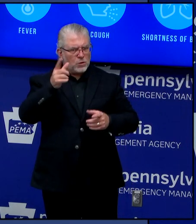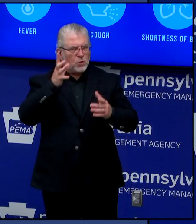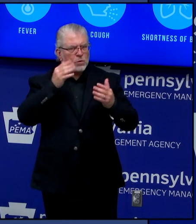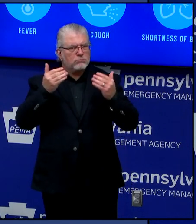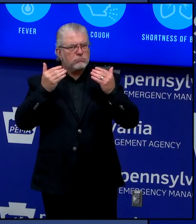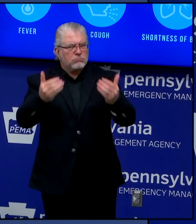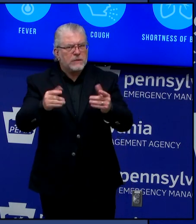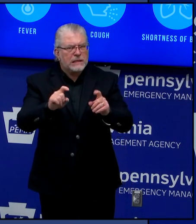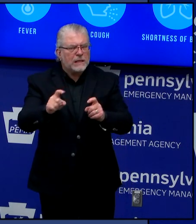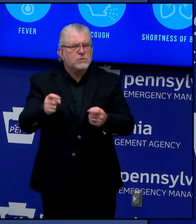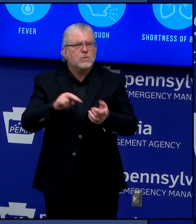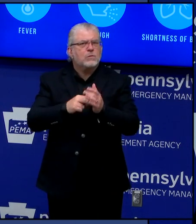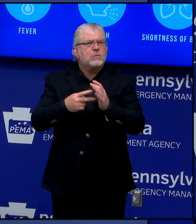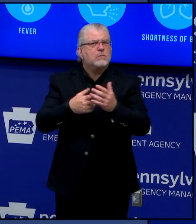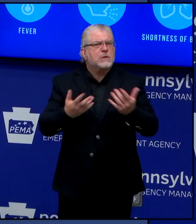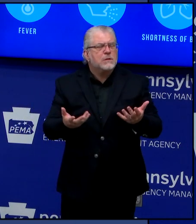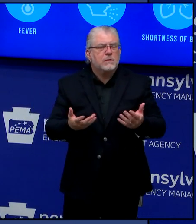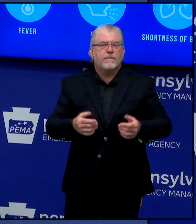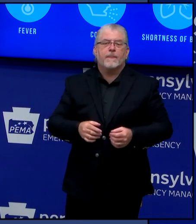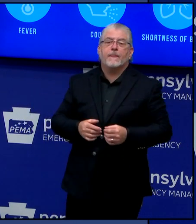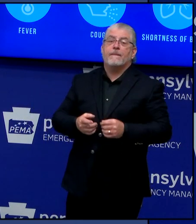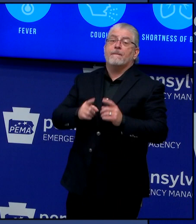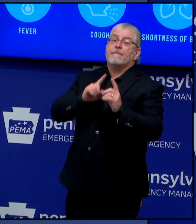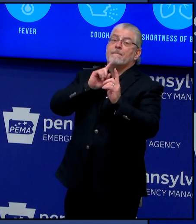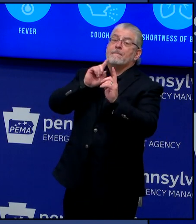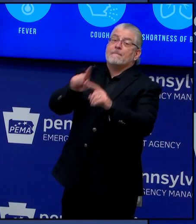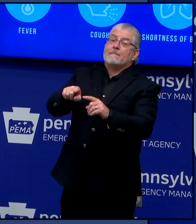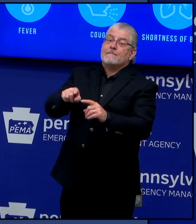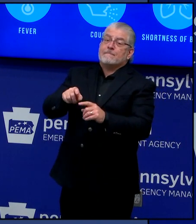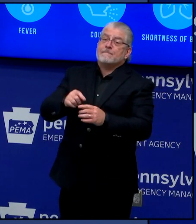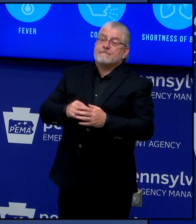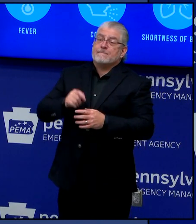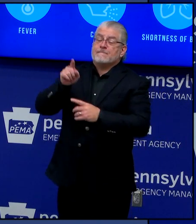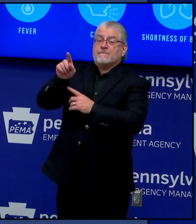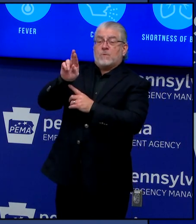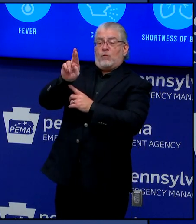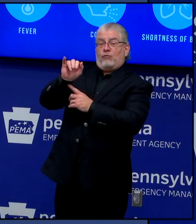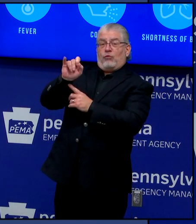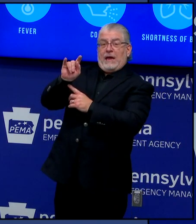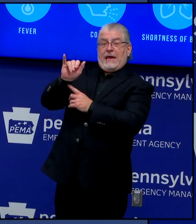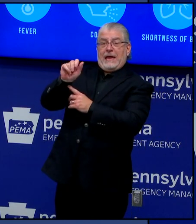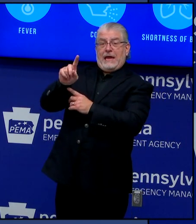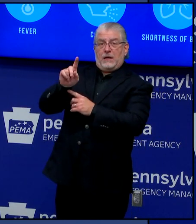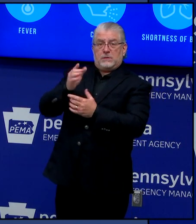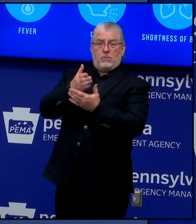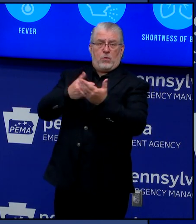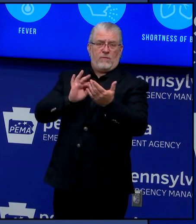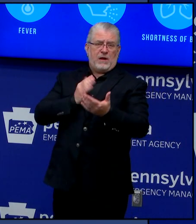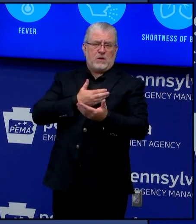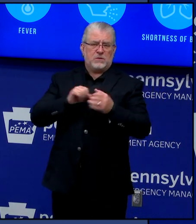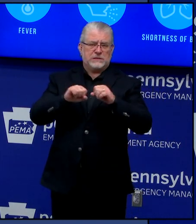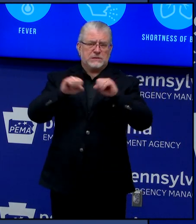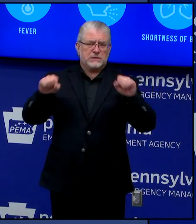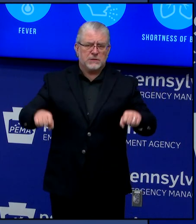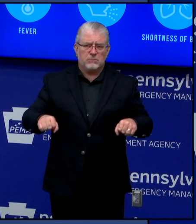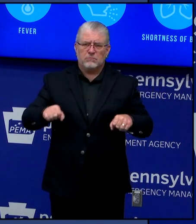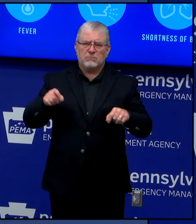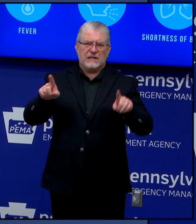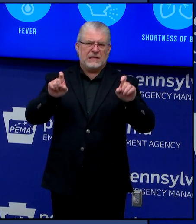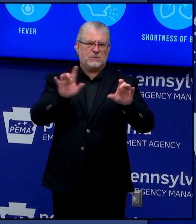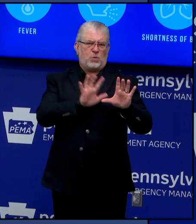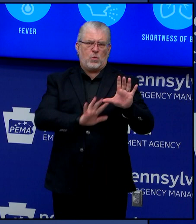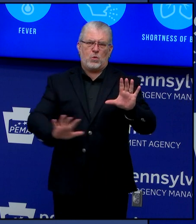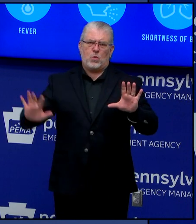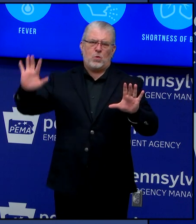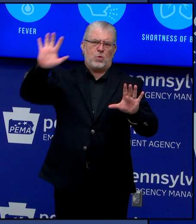of different testing possibilities for Pennsylvania. We want to make sure that it's accessible. We want to make sure that it's available to